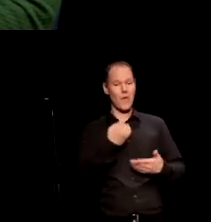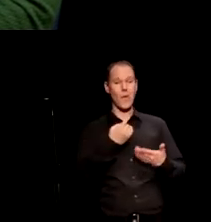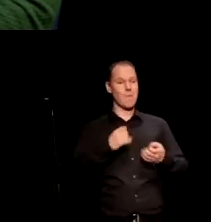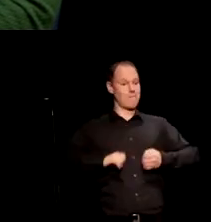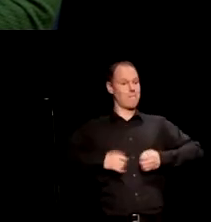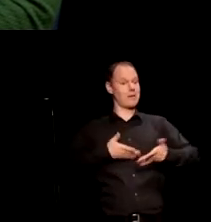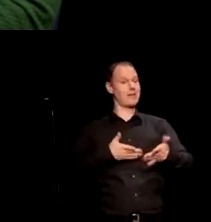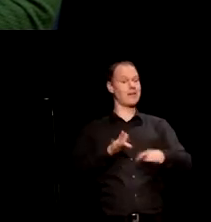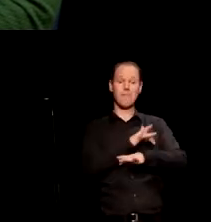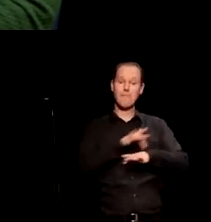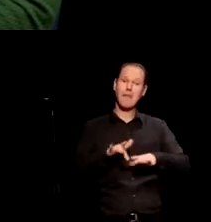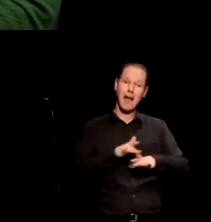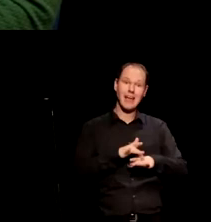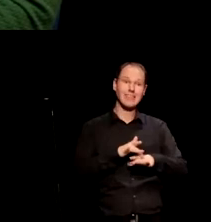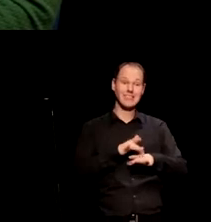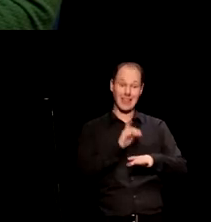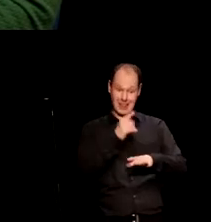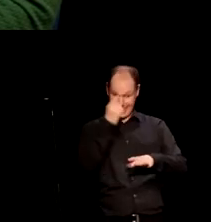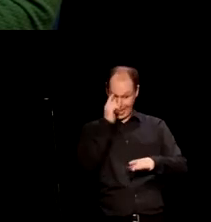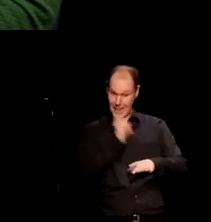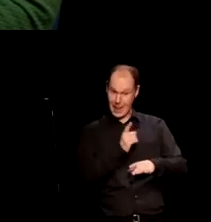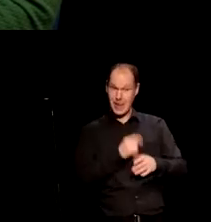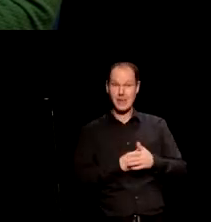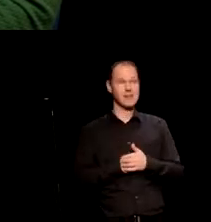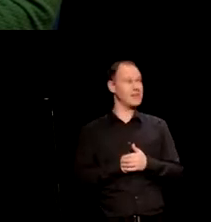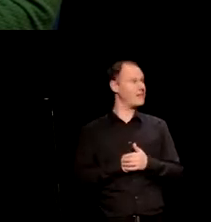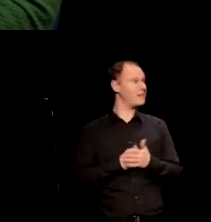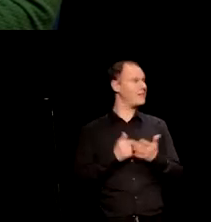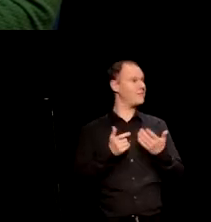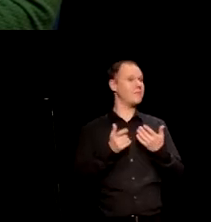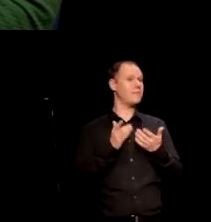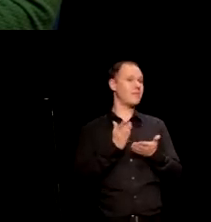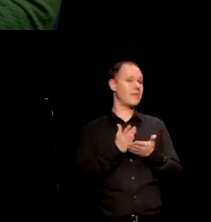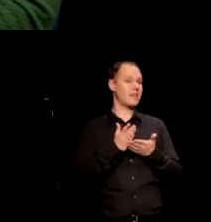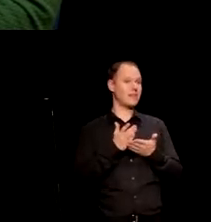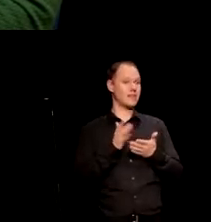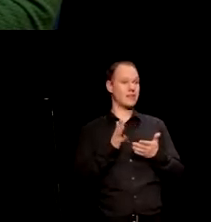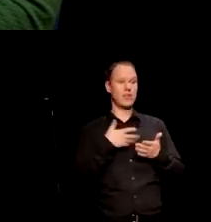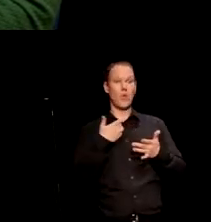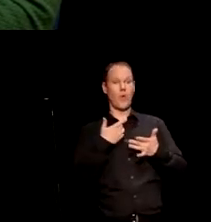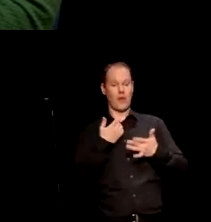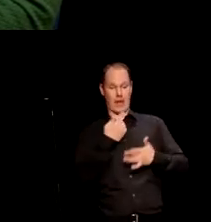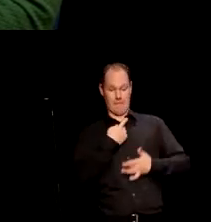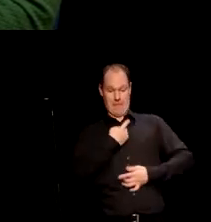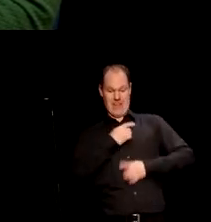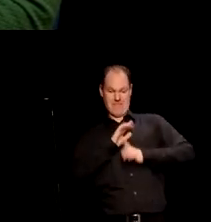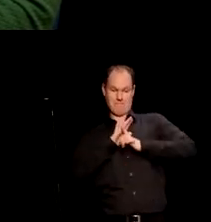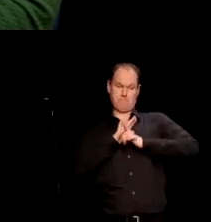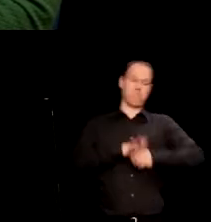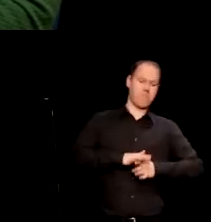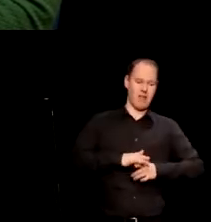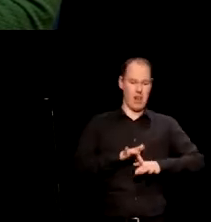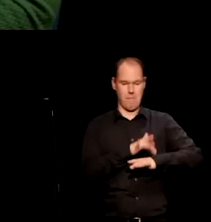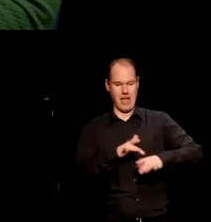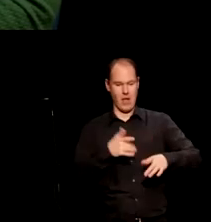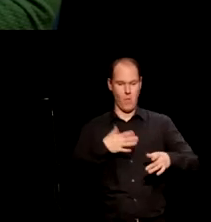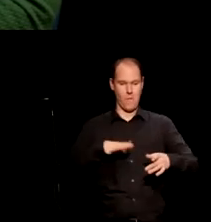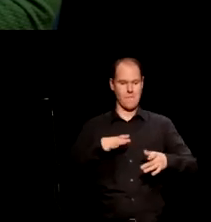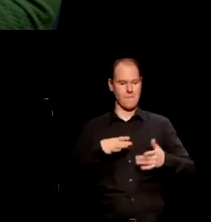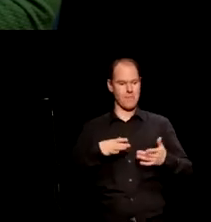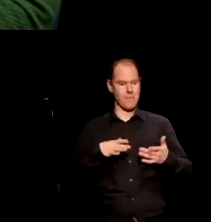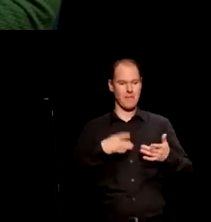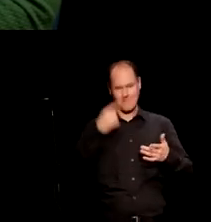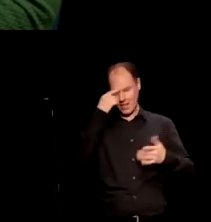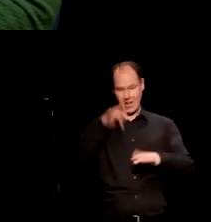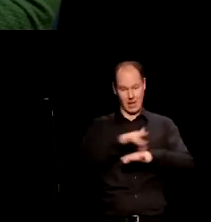and why? I think one of the challenges is to not force yourself onto a play because that's what you want to say. Is what is this play to try